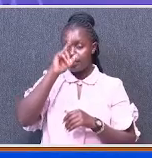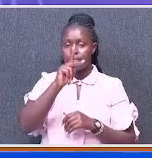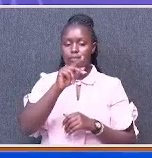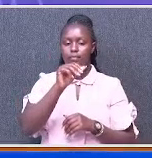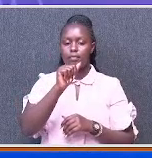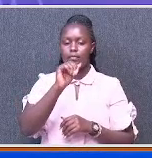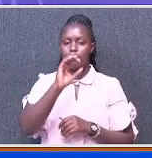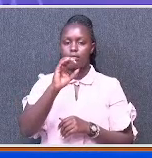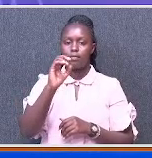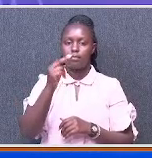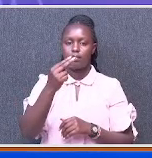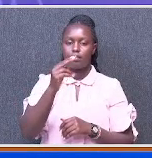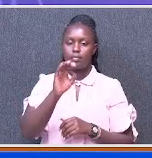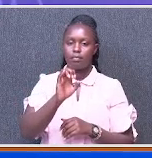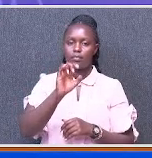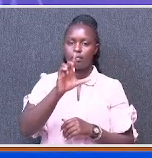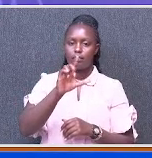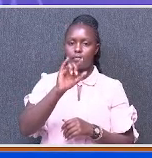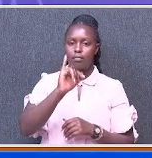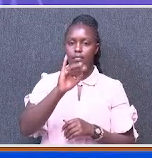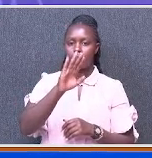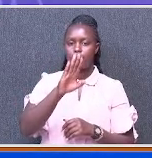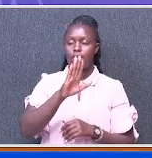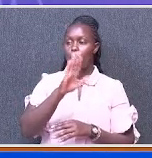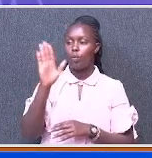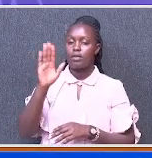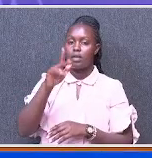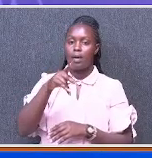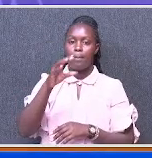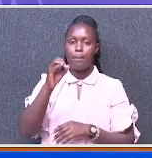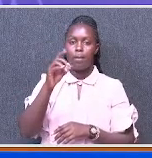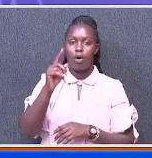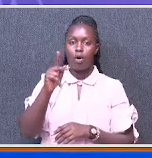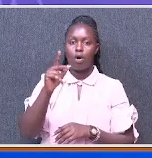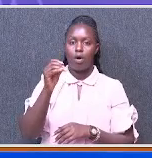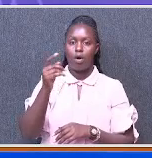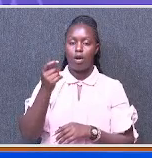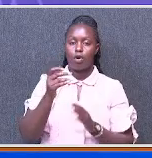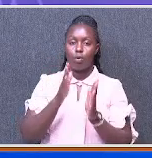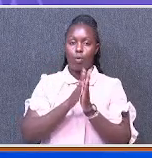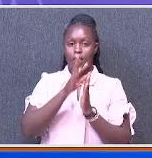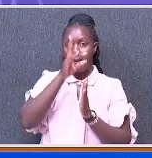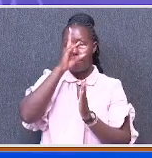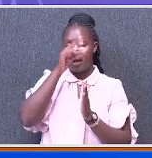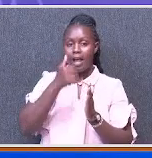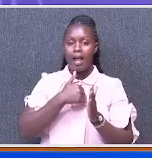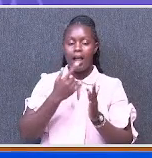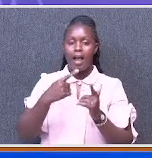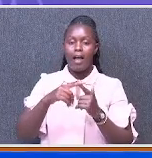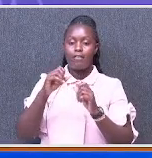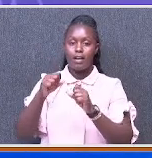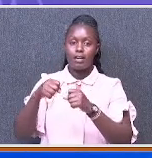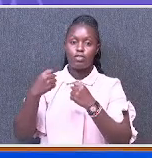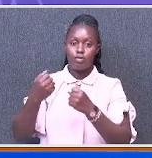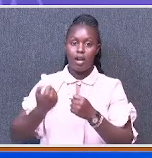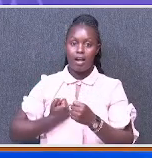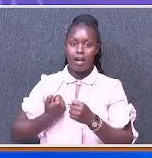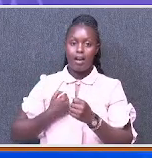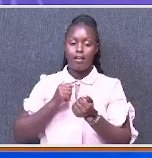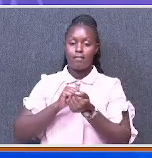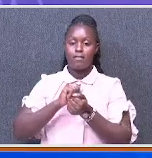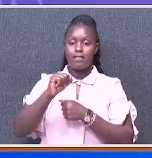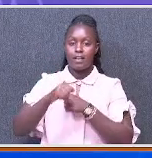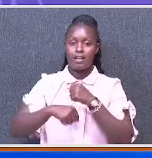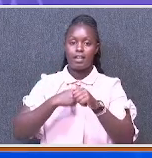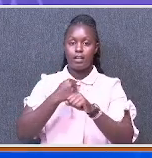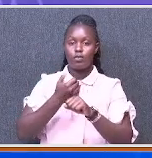County in West Pokot, together with the area chief, have rescued a 15-year-old standard 8 girl in Kisaka village from being married off to one